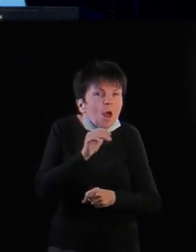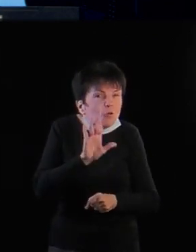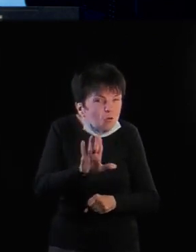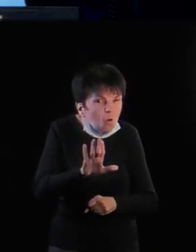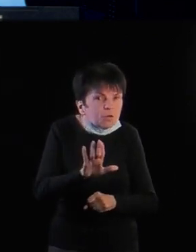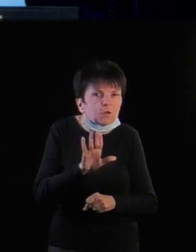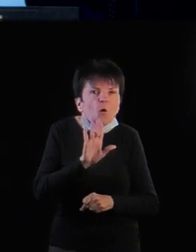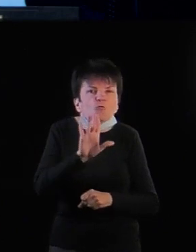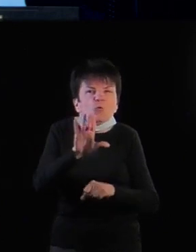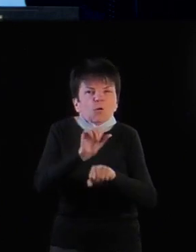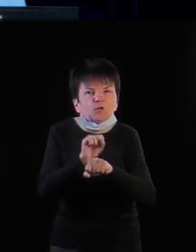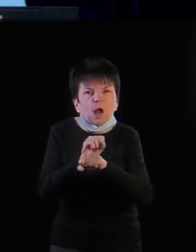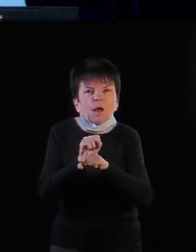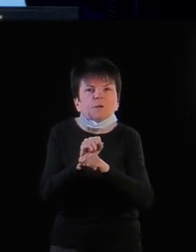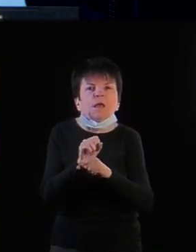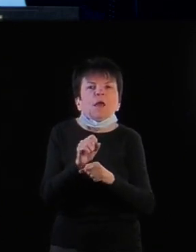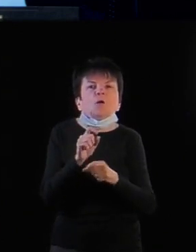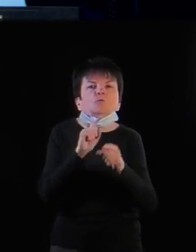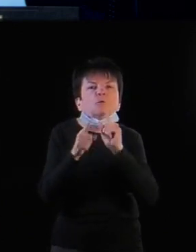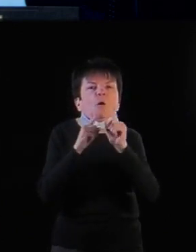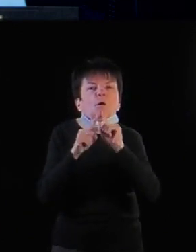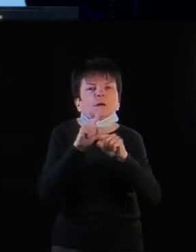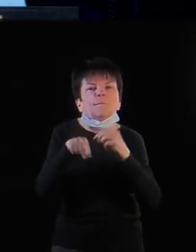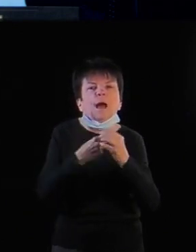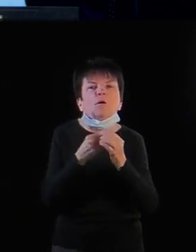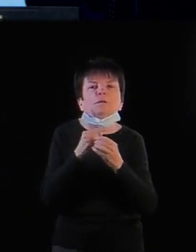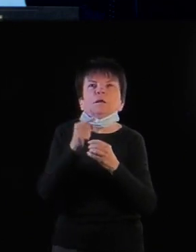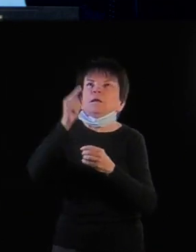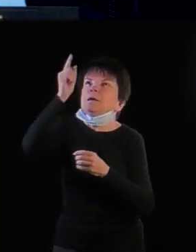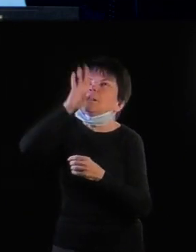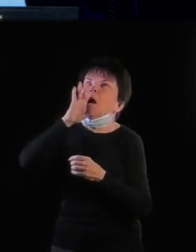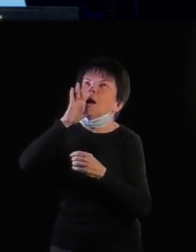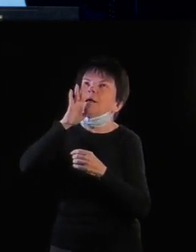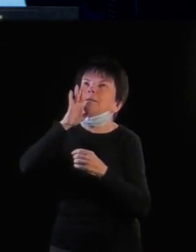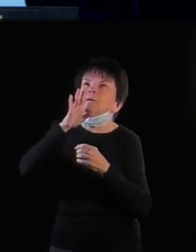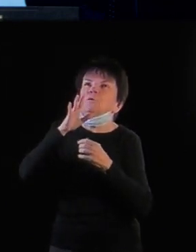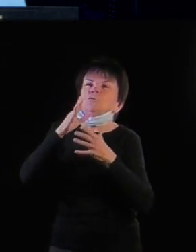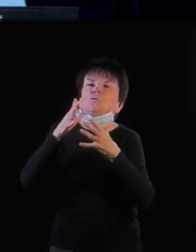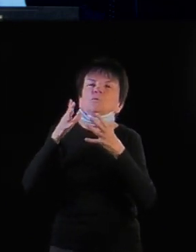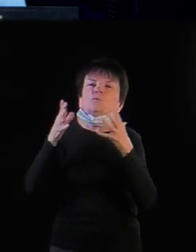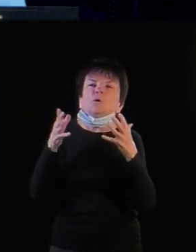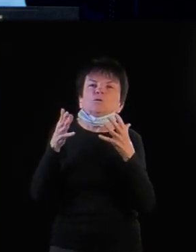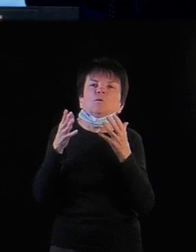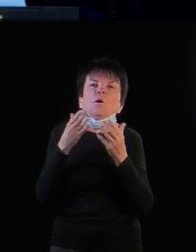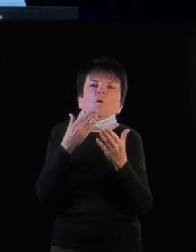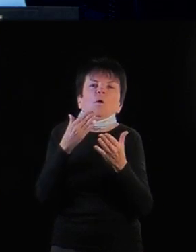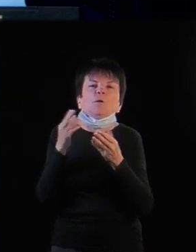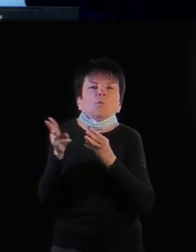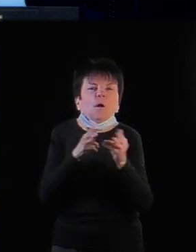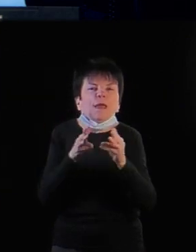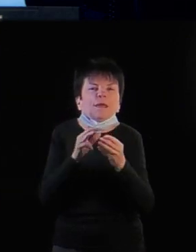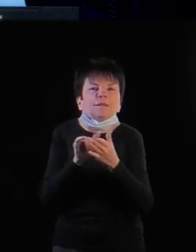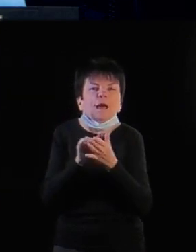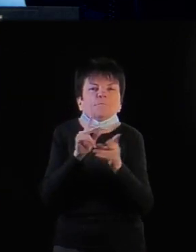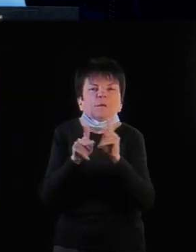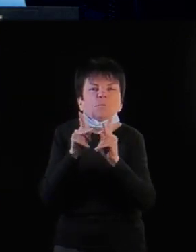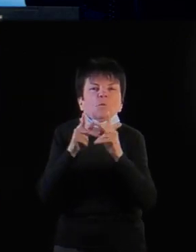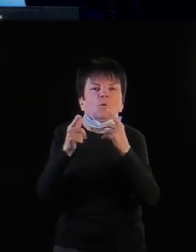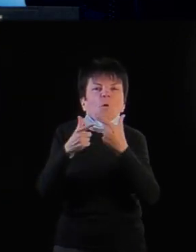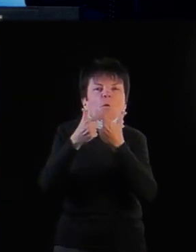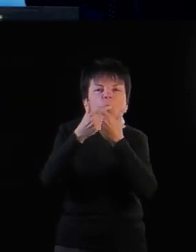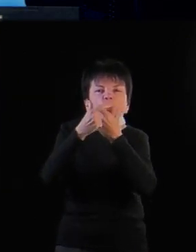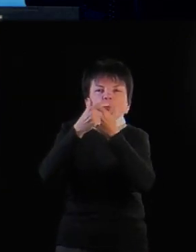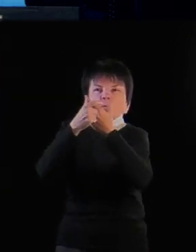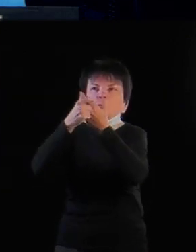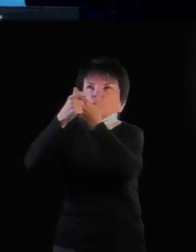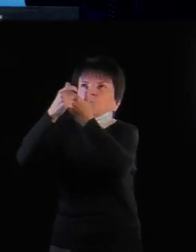so talk about the Lord in a way that people just want to just be drawn right in. They become